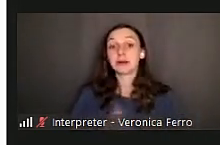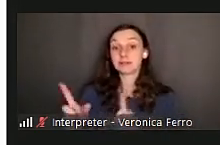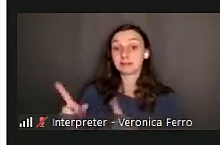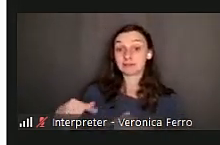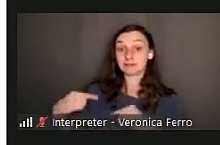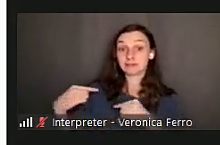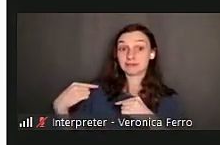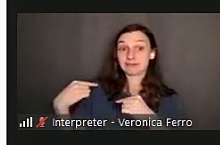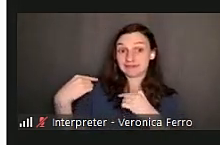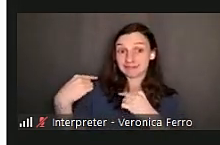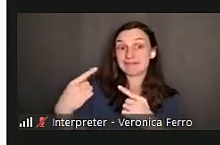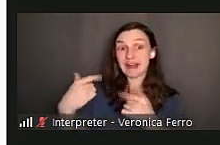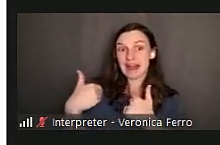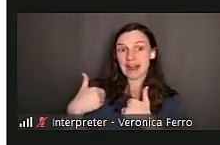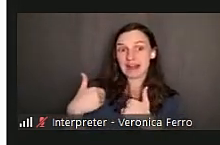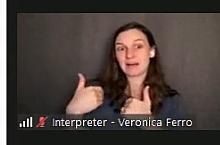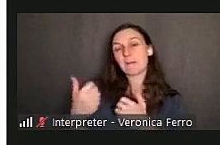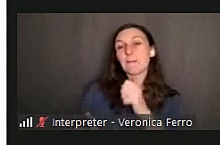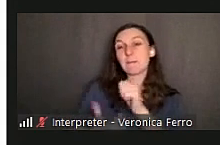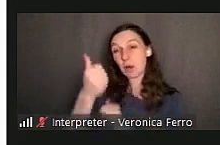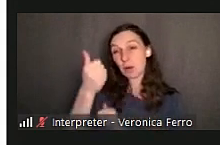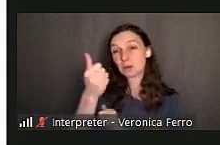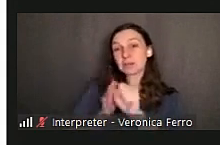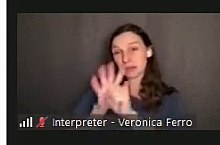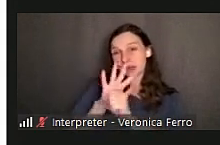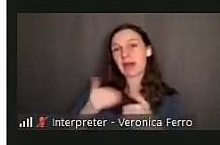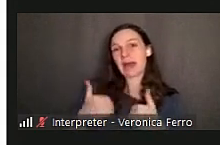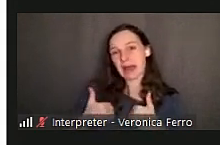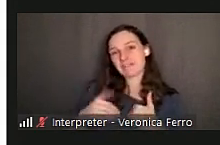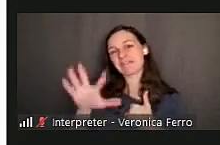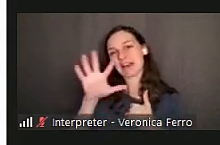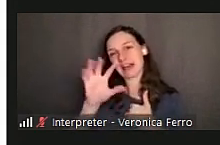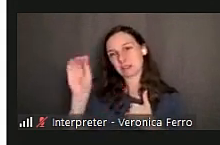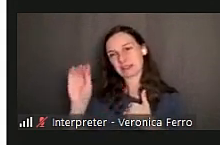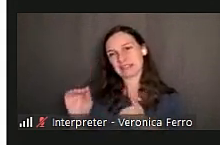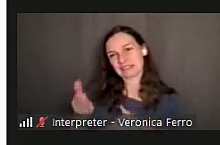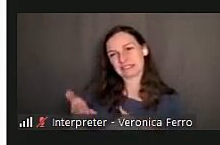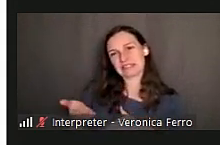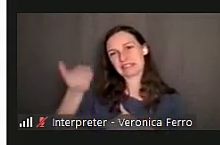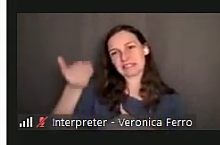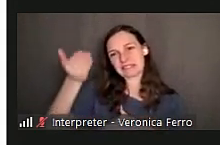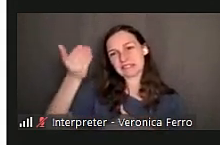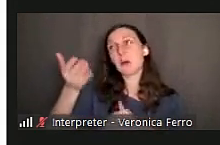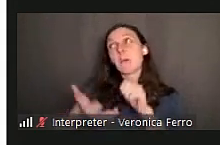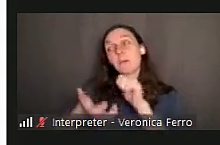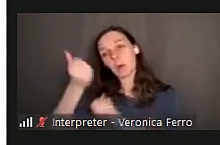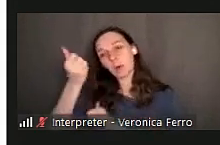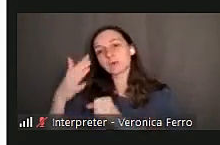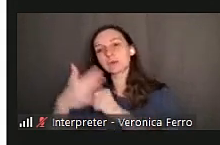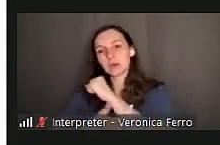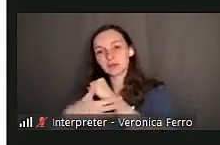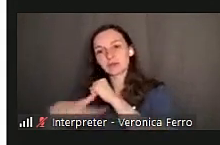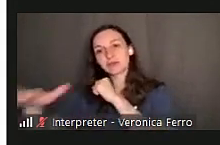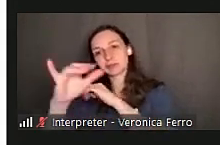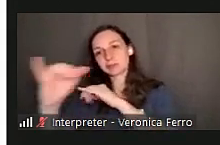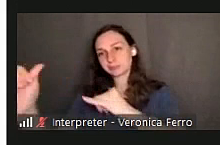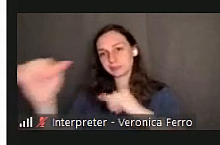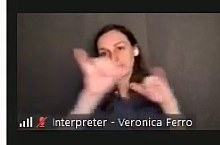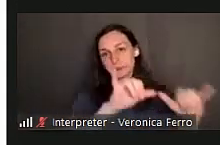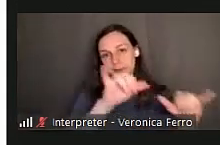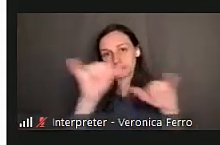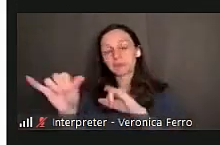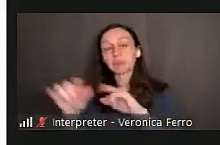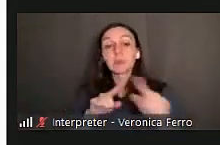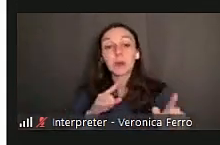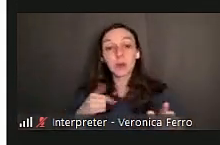well. But we also look at the trajectory of this percent positivity line, and it can often be a leading indicator for us, showing us